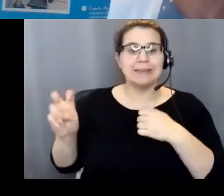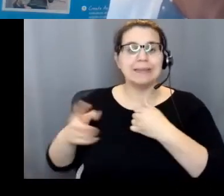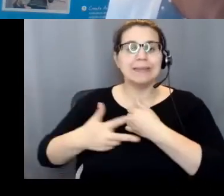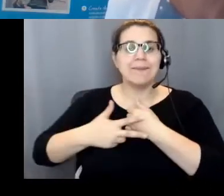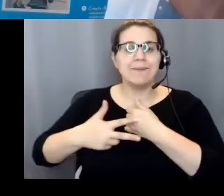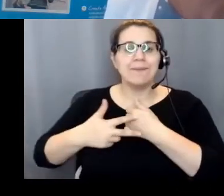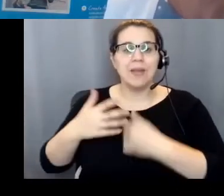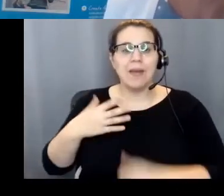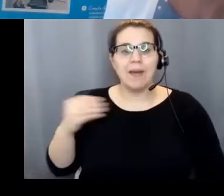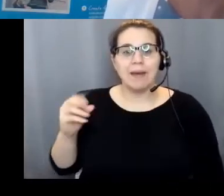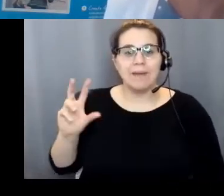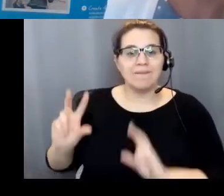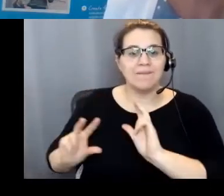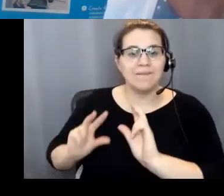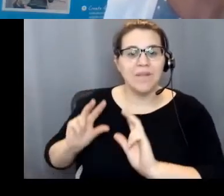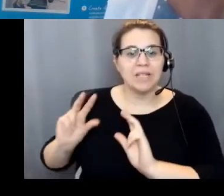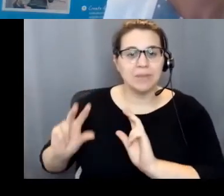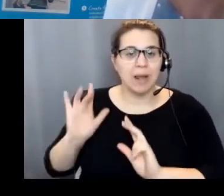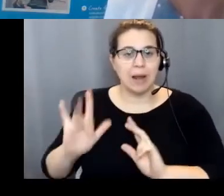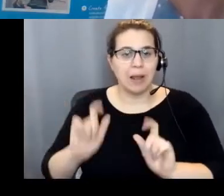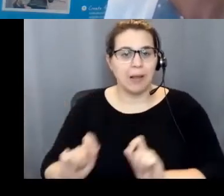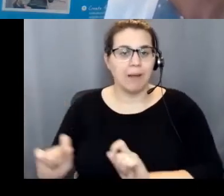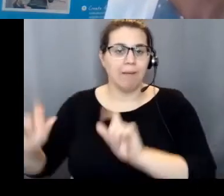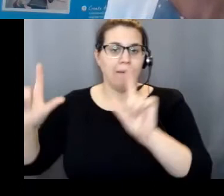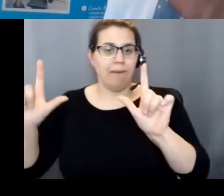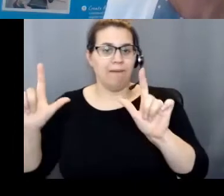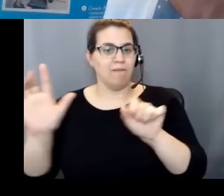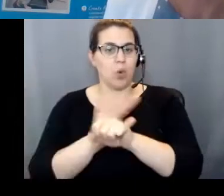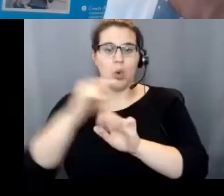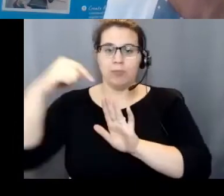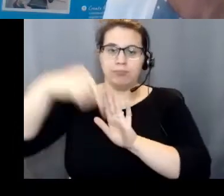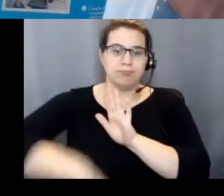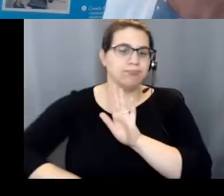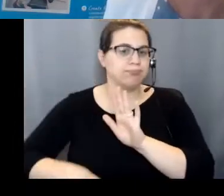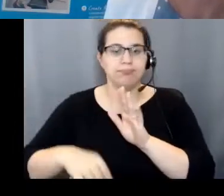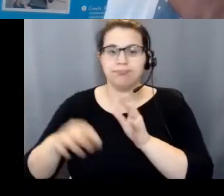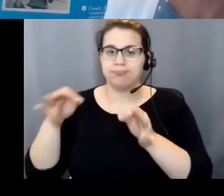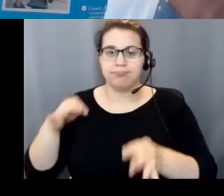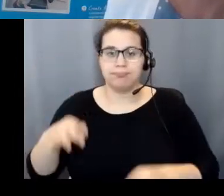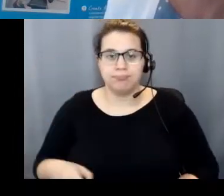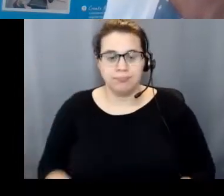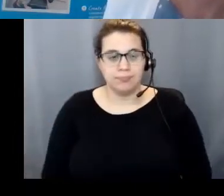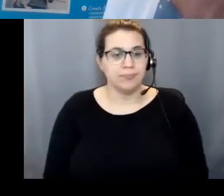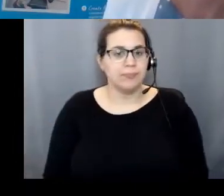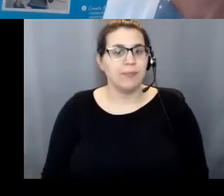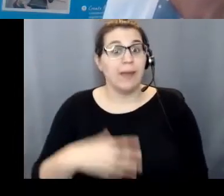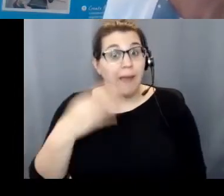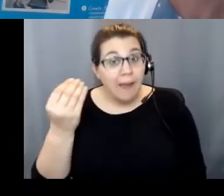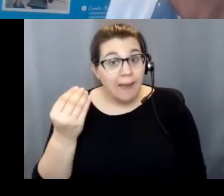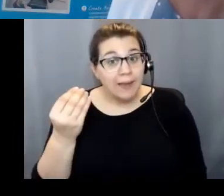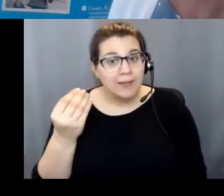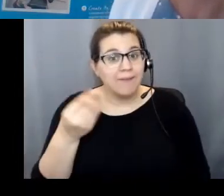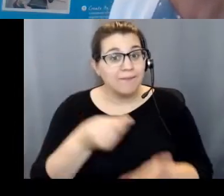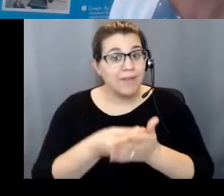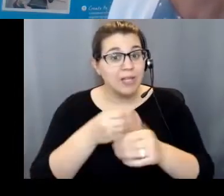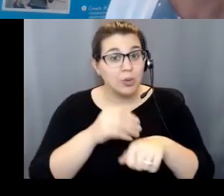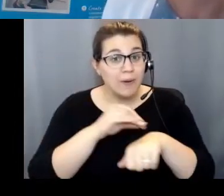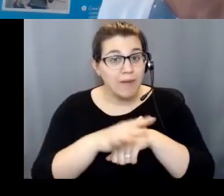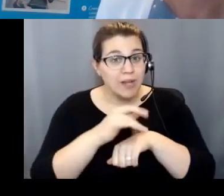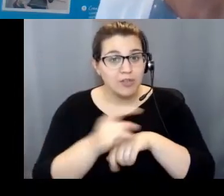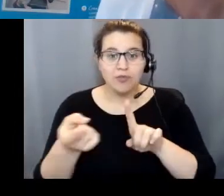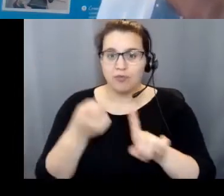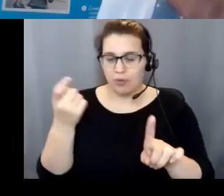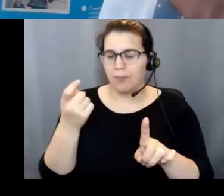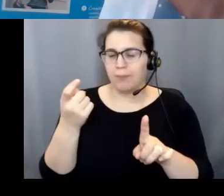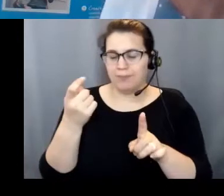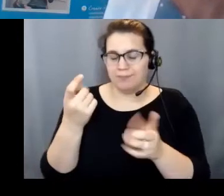takes you to a full page with more details. And then, of course, you can seek financial advice from a financial or investment